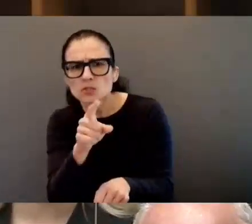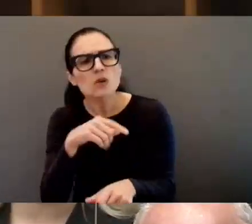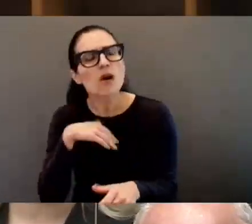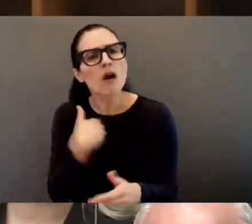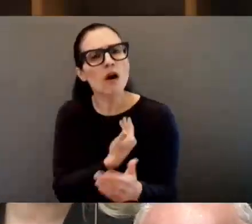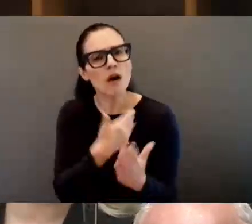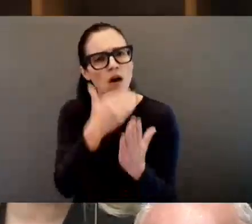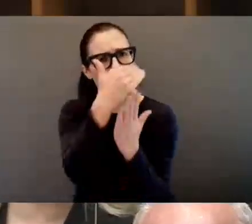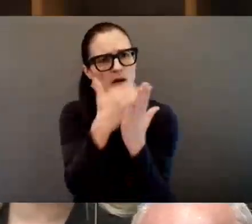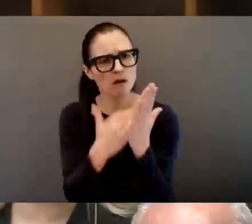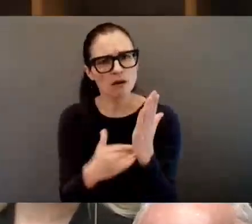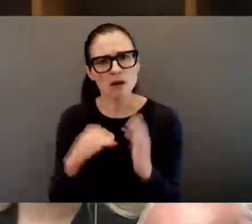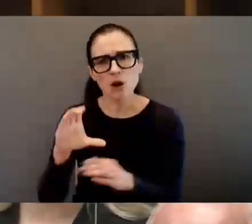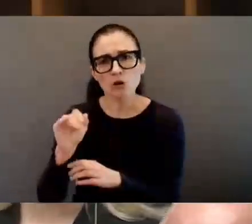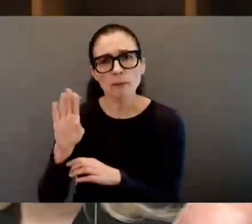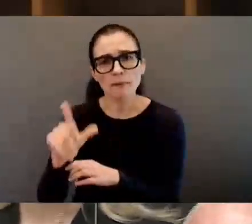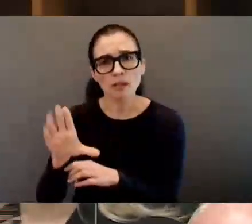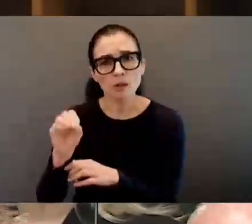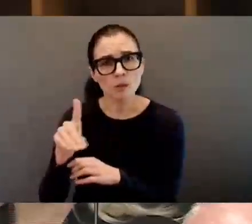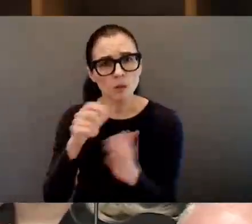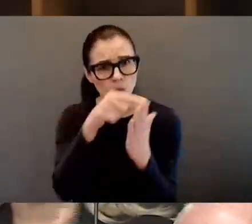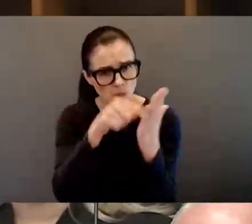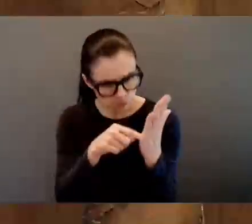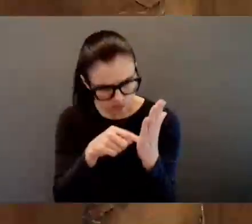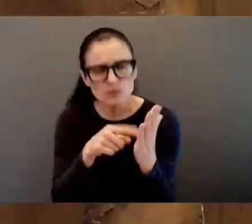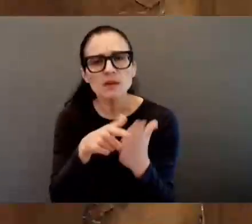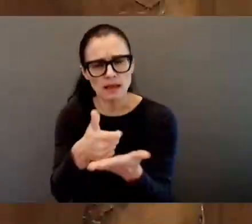to go after these people. Thank you, Mr. Speaker.